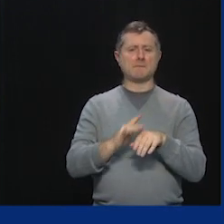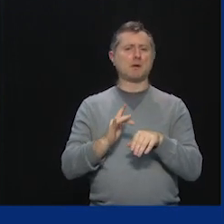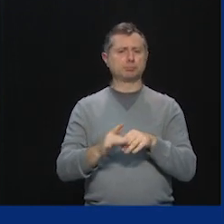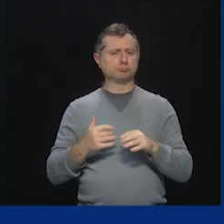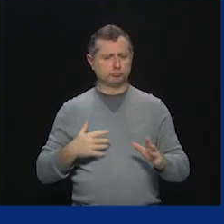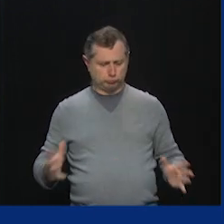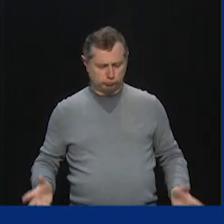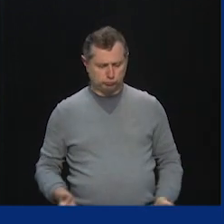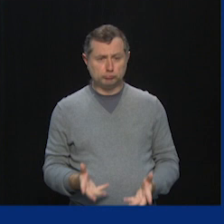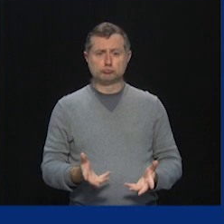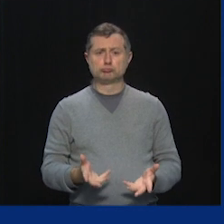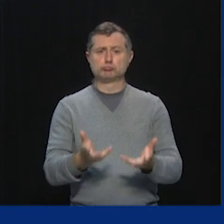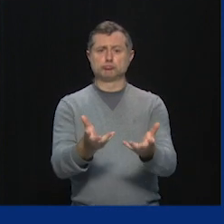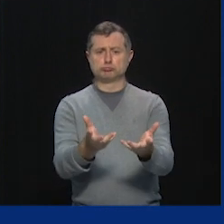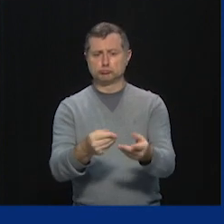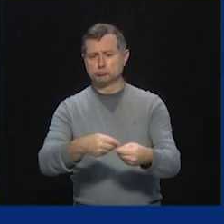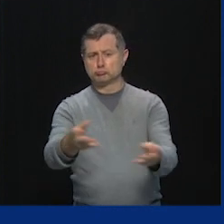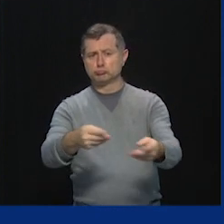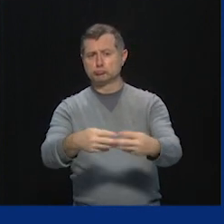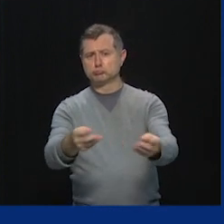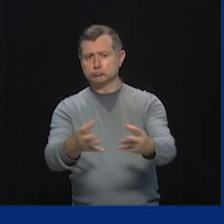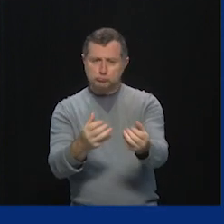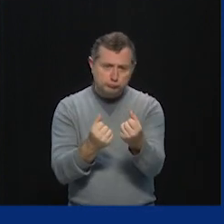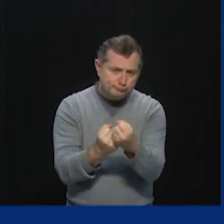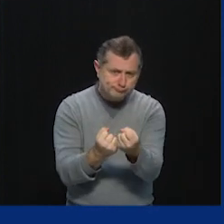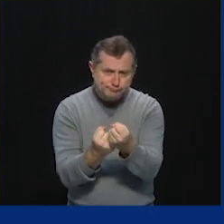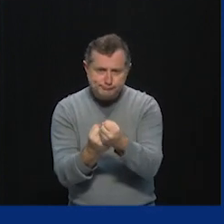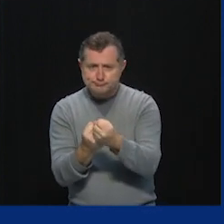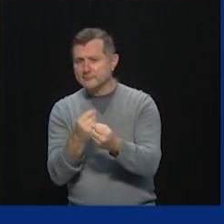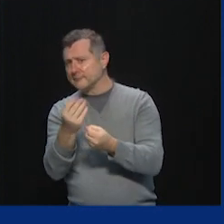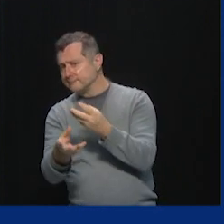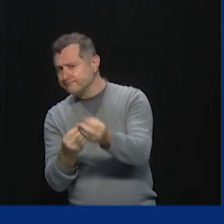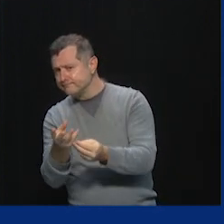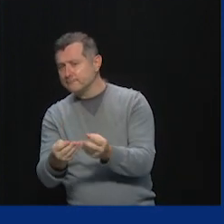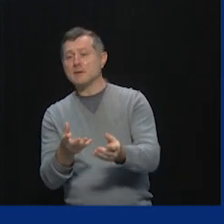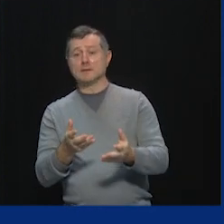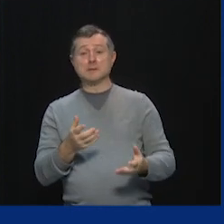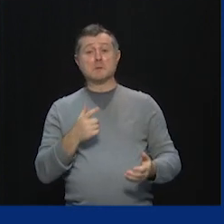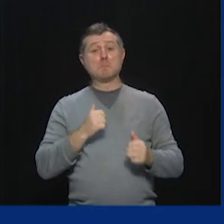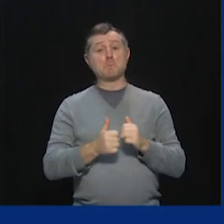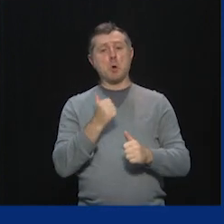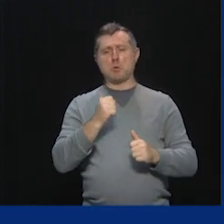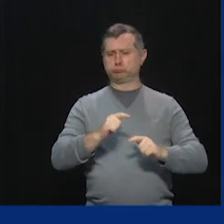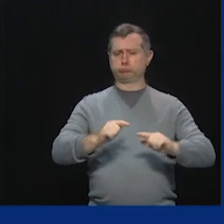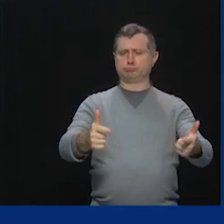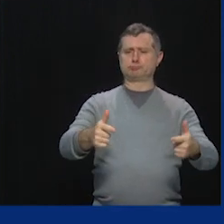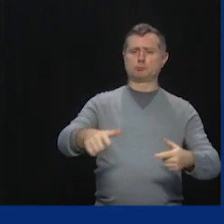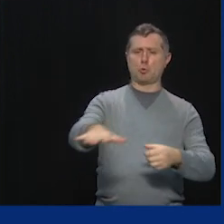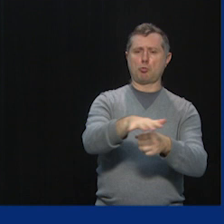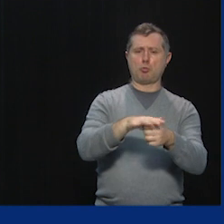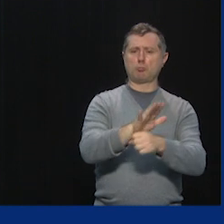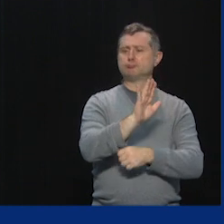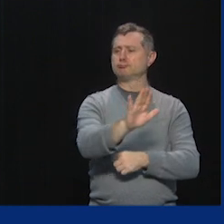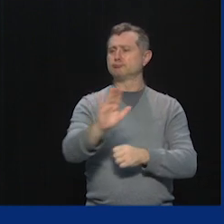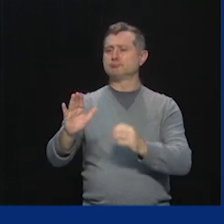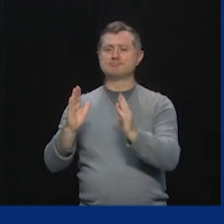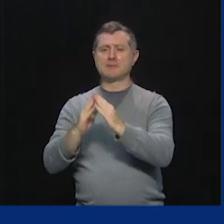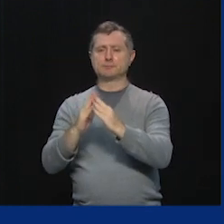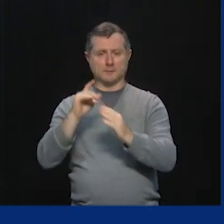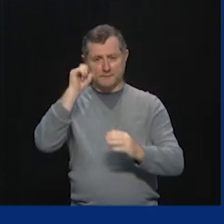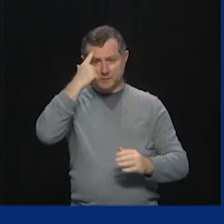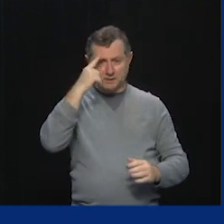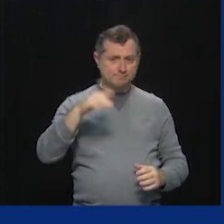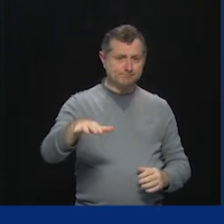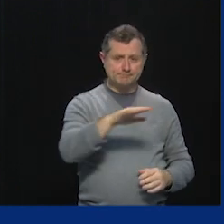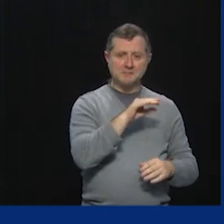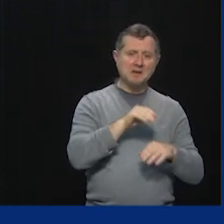assistance, and we're here to help like this. But let's let the locals do what they want to do and do it best with guidance and requirements from